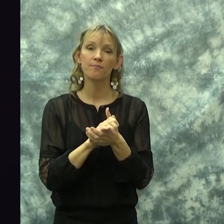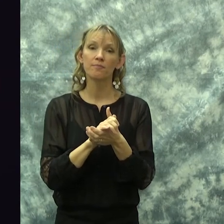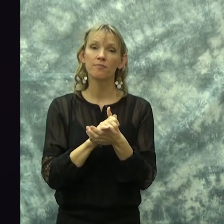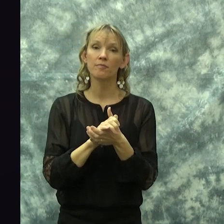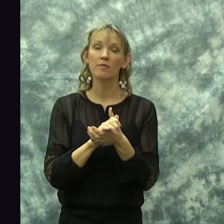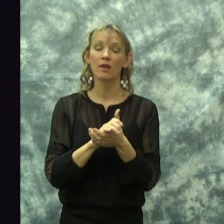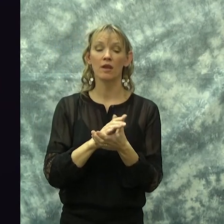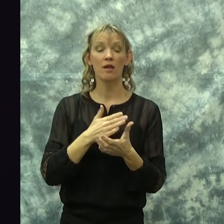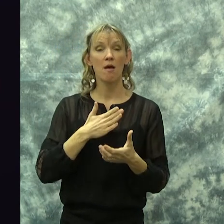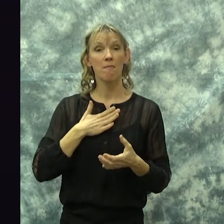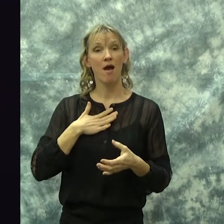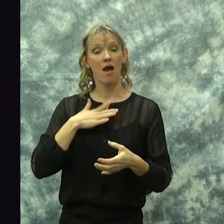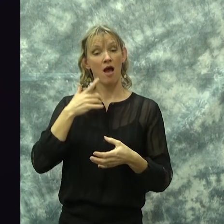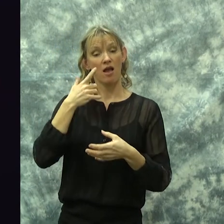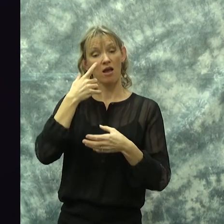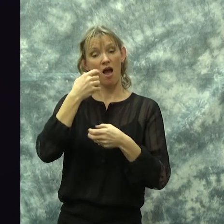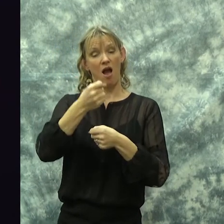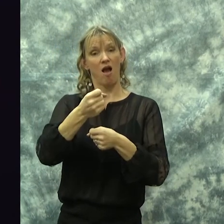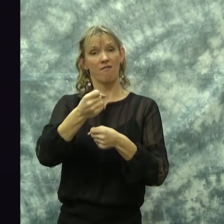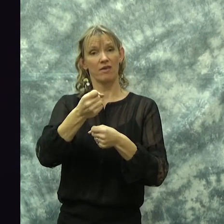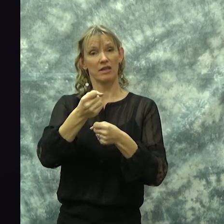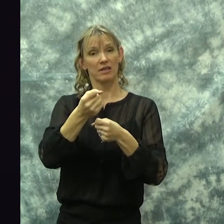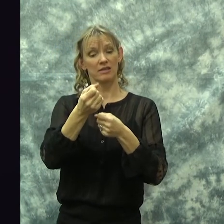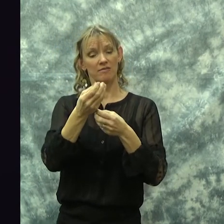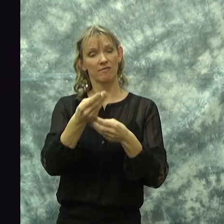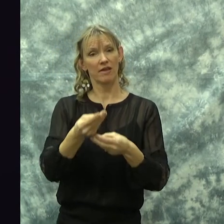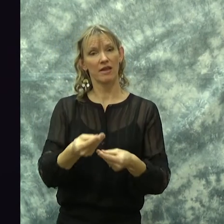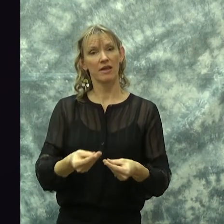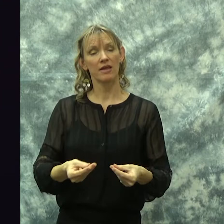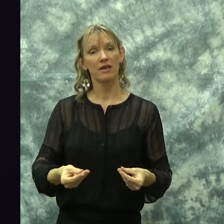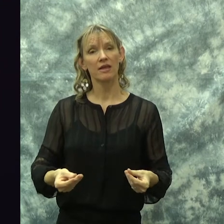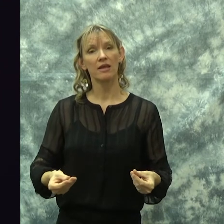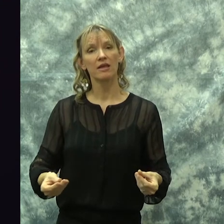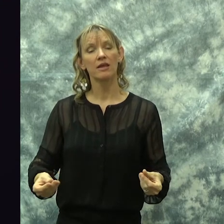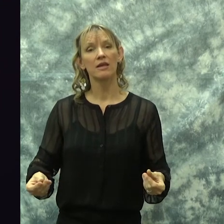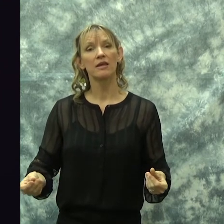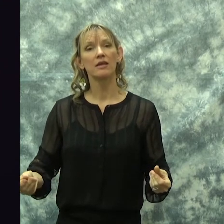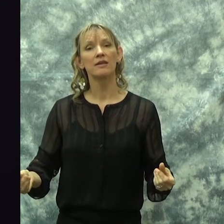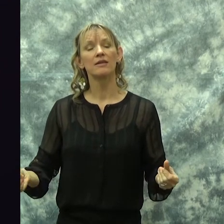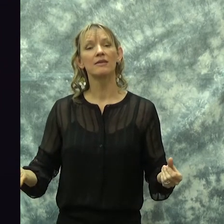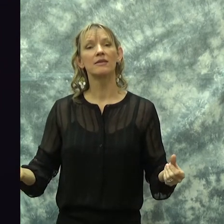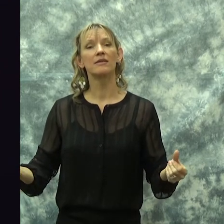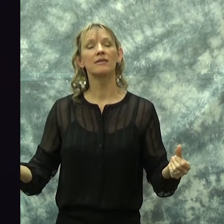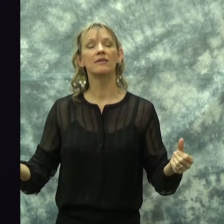When my confidence fades,